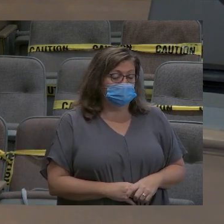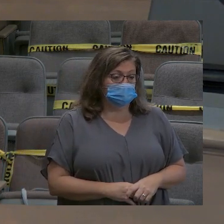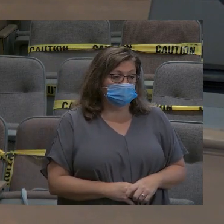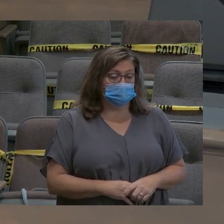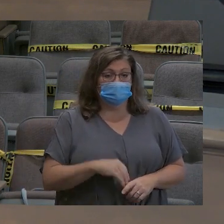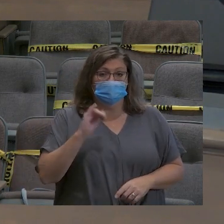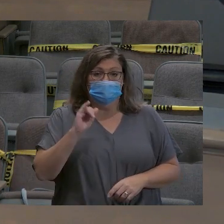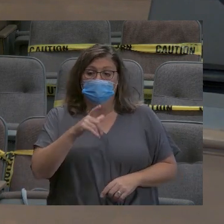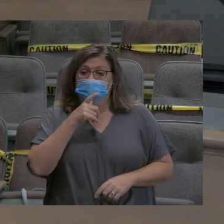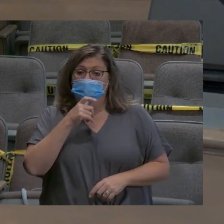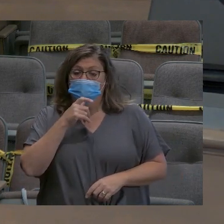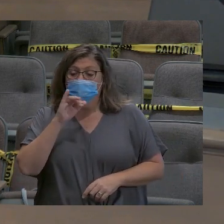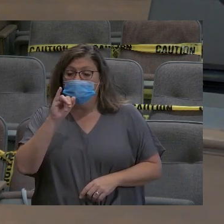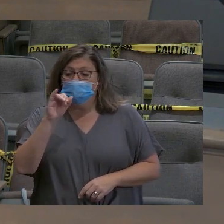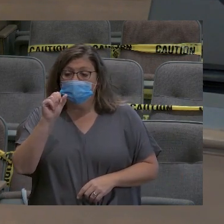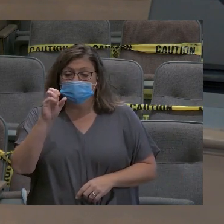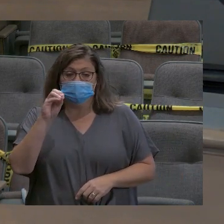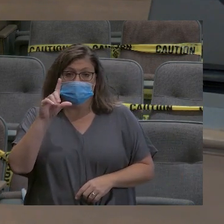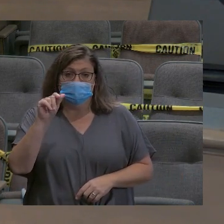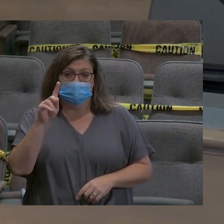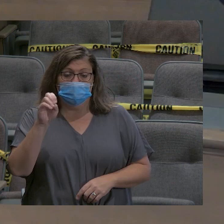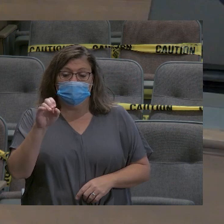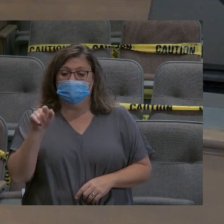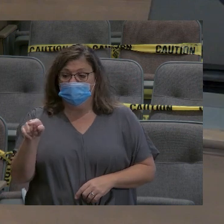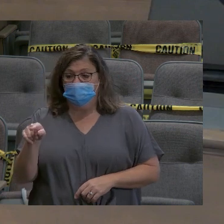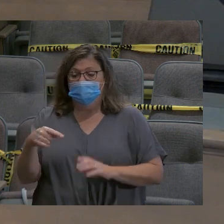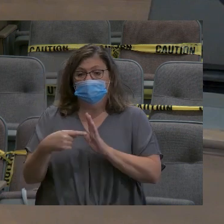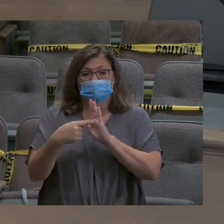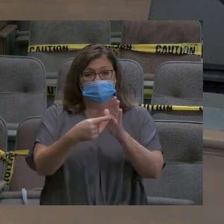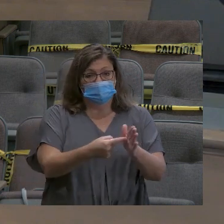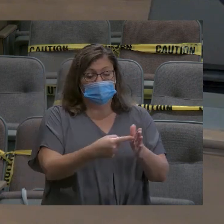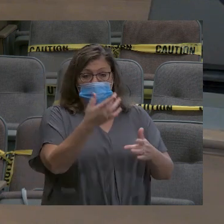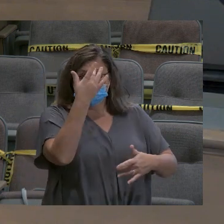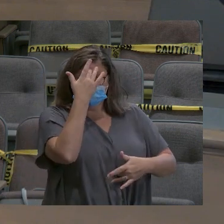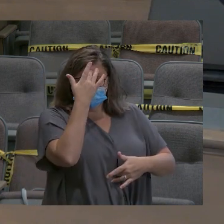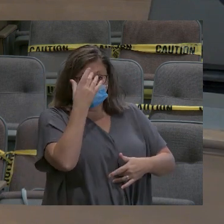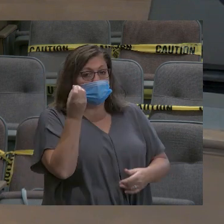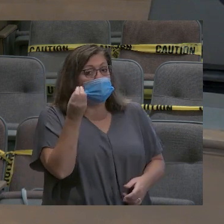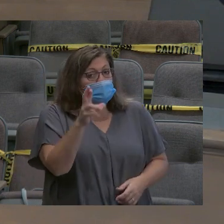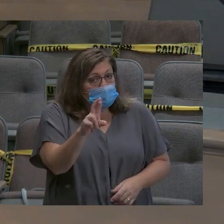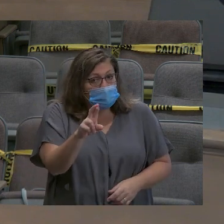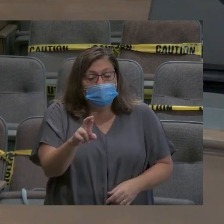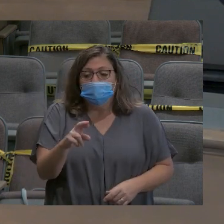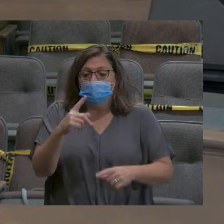are sick or for people who have tested positive for COVID.